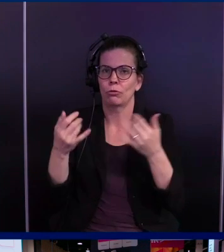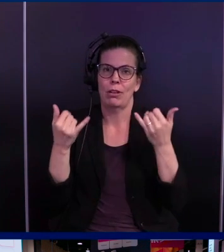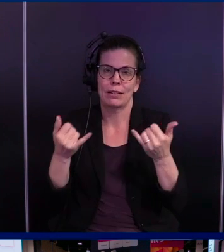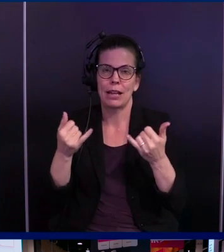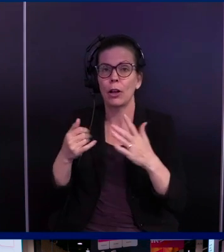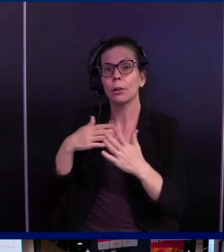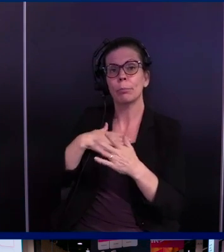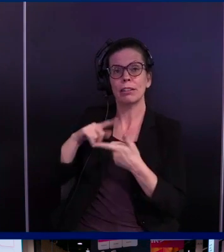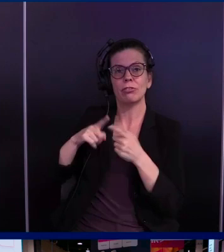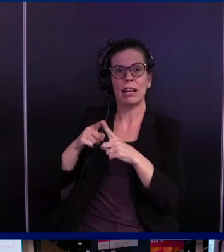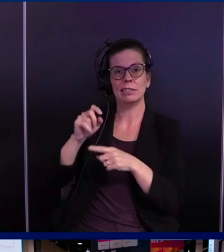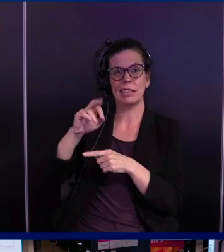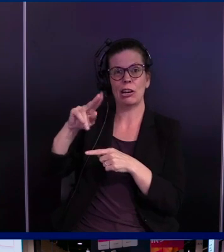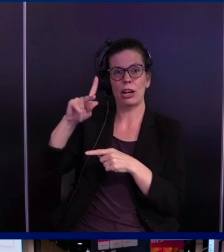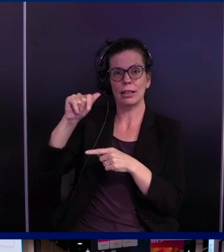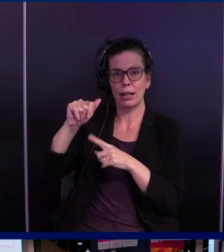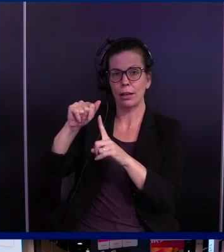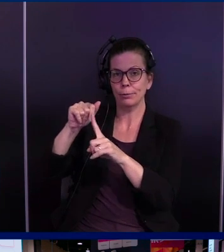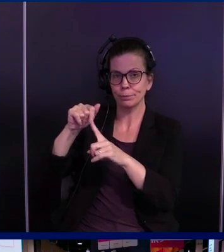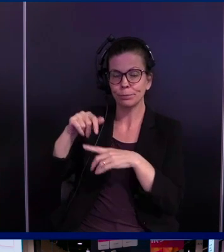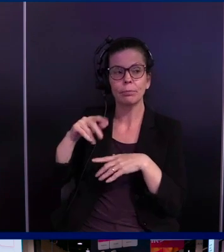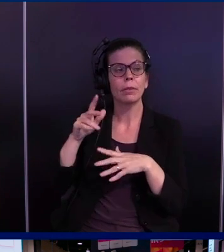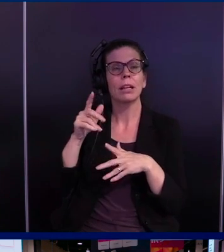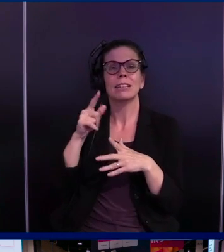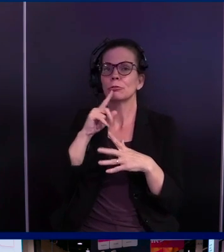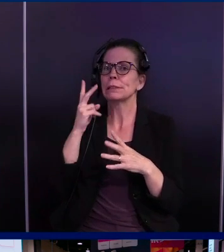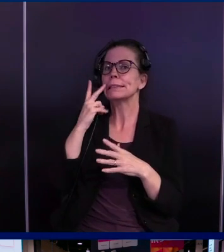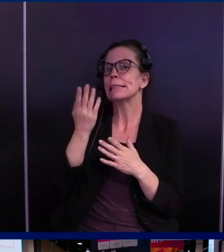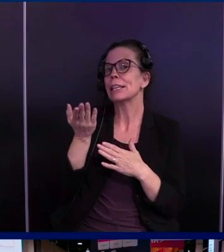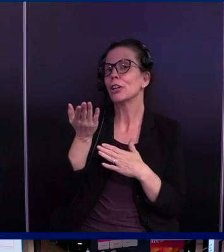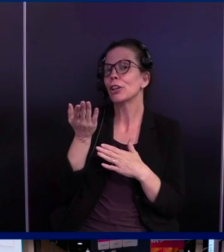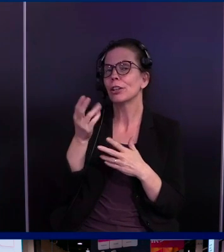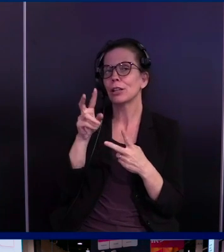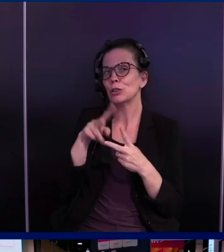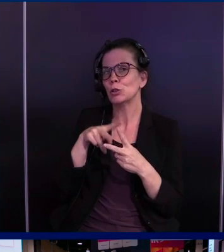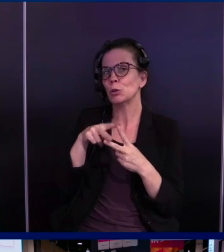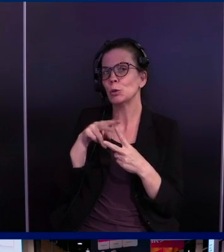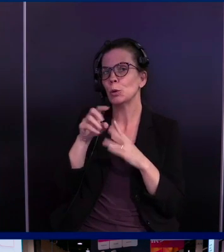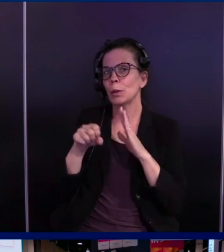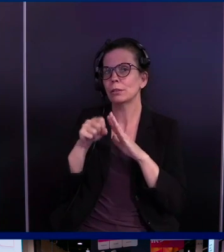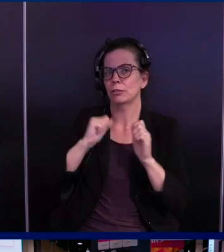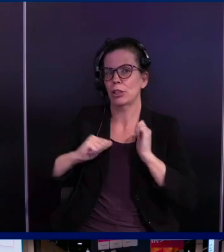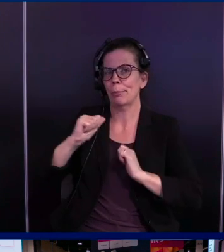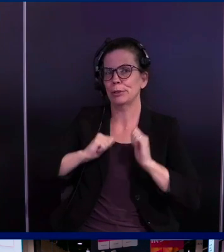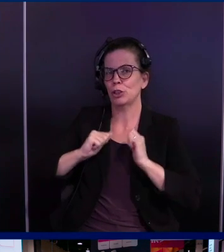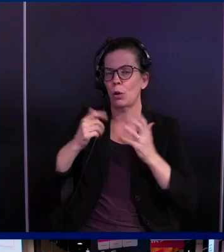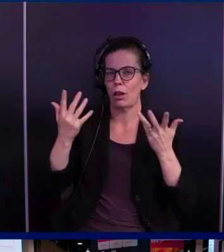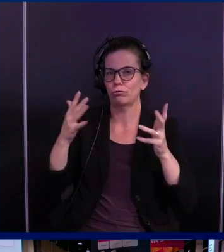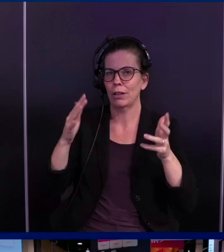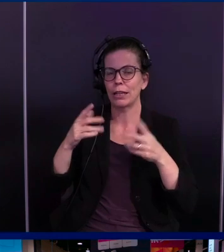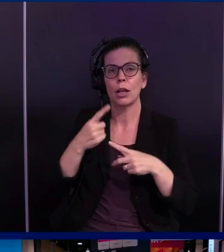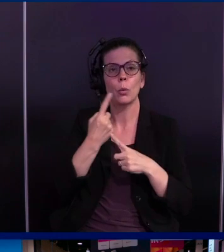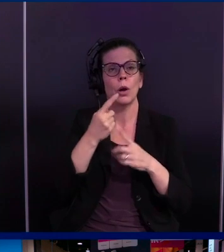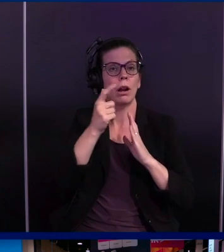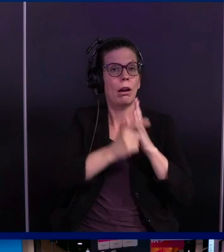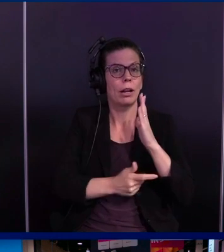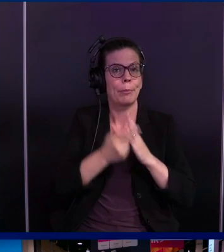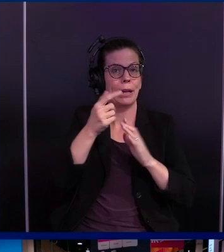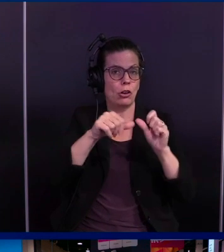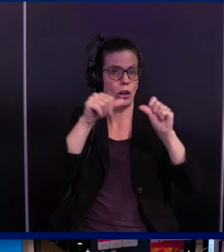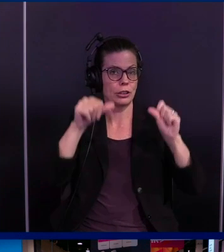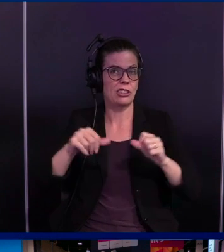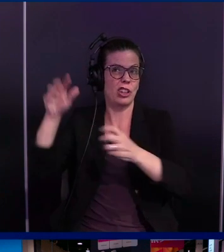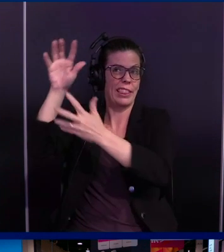Erica Vismer. And we can see here that there's 2 episodes already. Oh. One is about automating your architecture in the